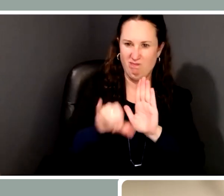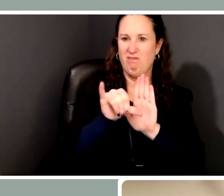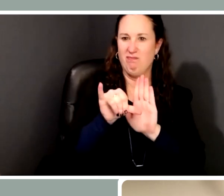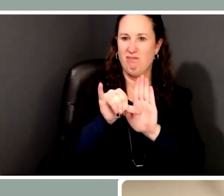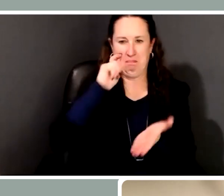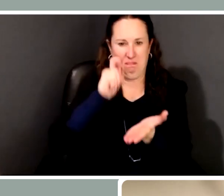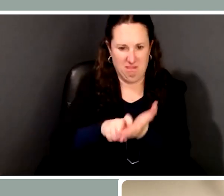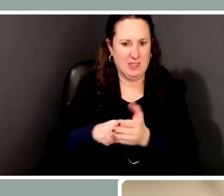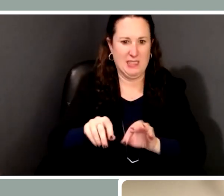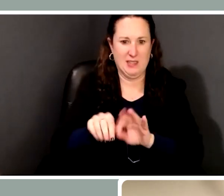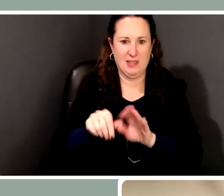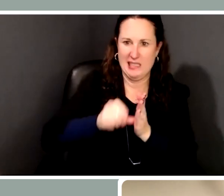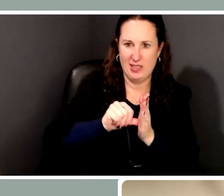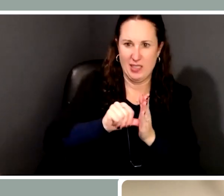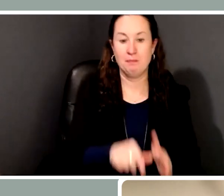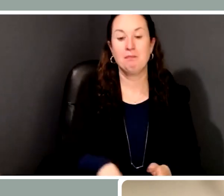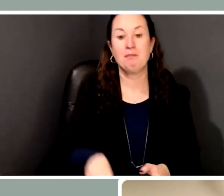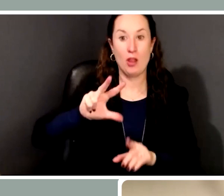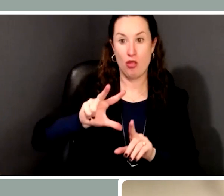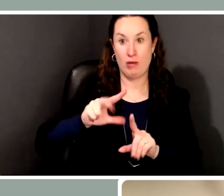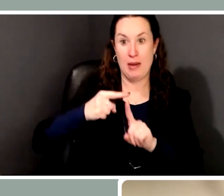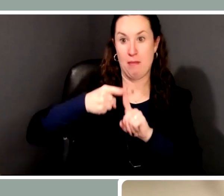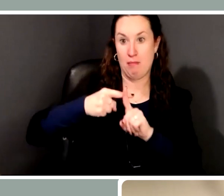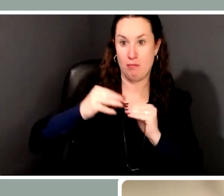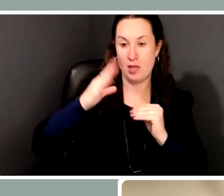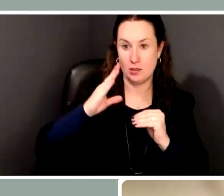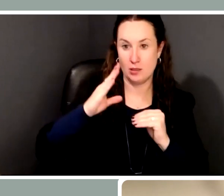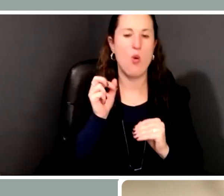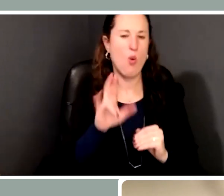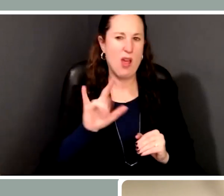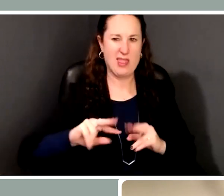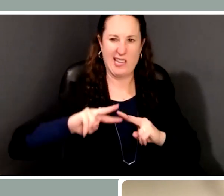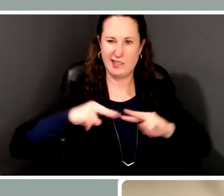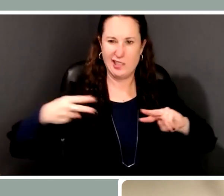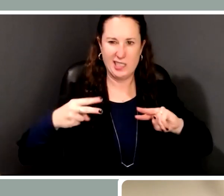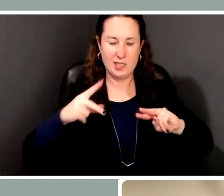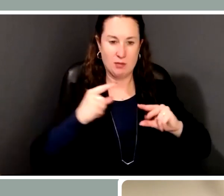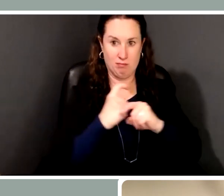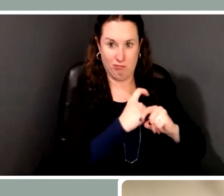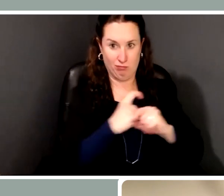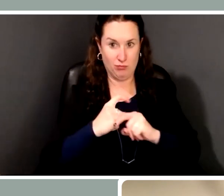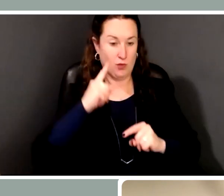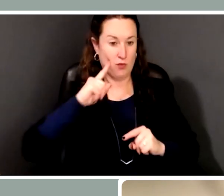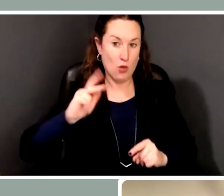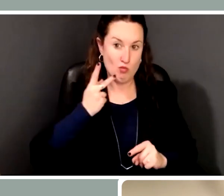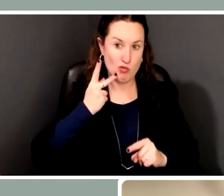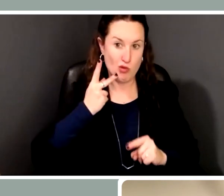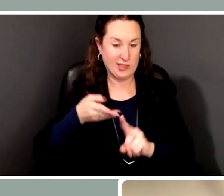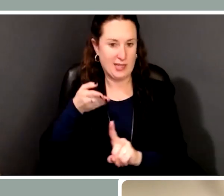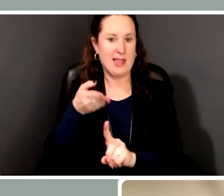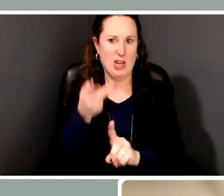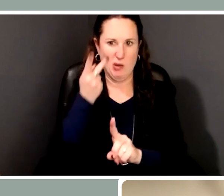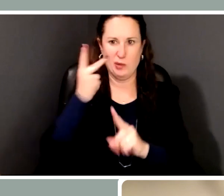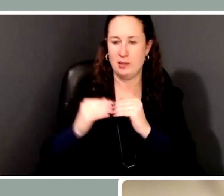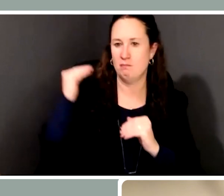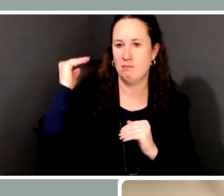significantly, 3+, or that when they looked for the gene that codes for that protein, that it was present in excess amounts. And that's